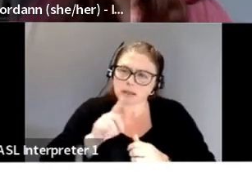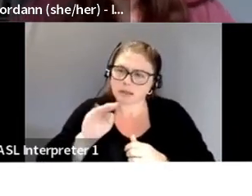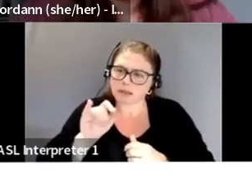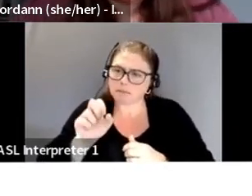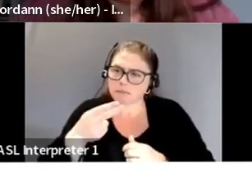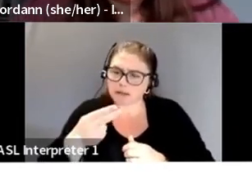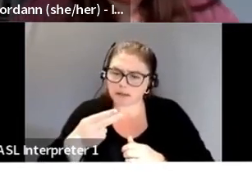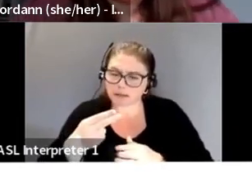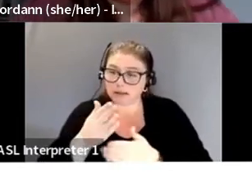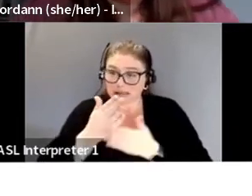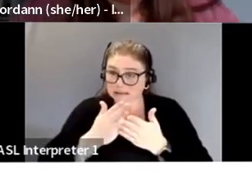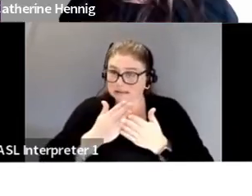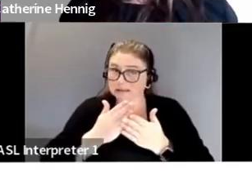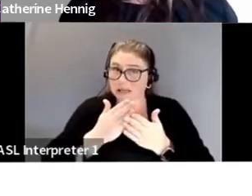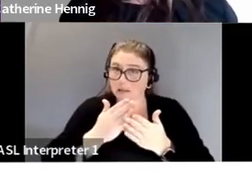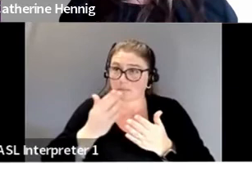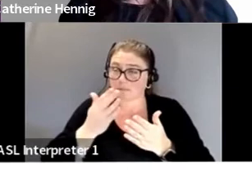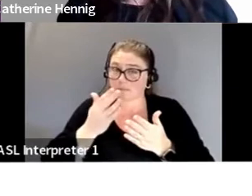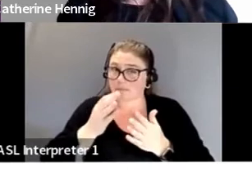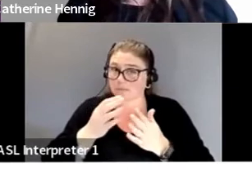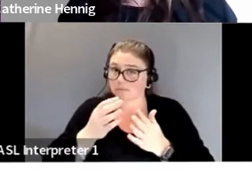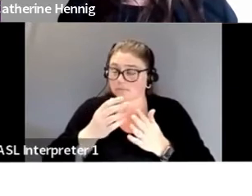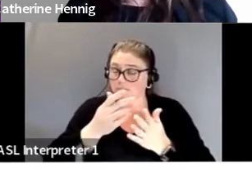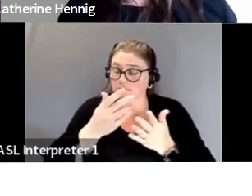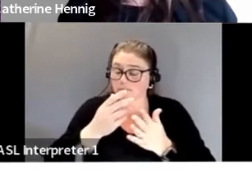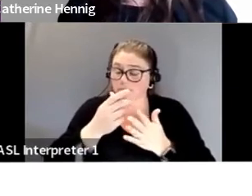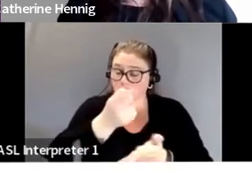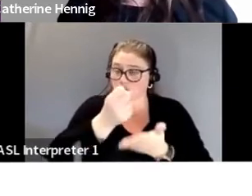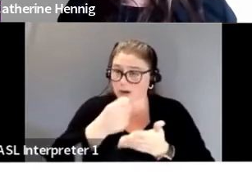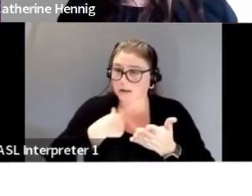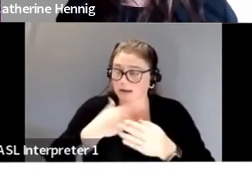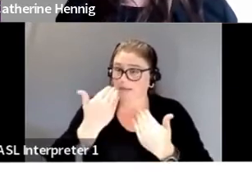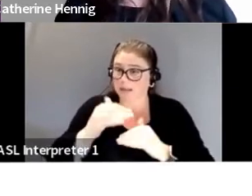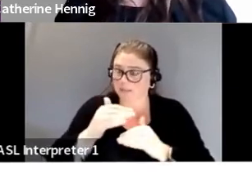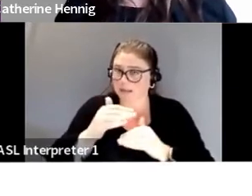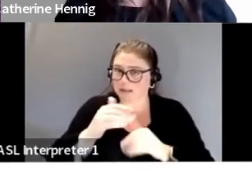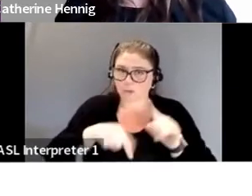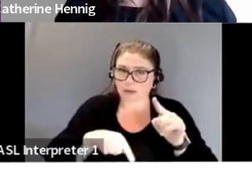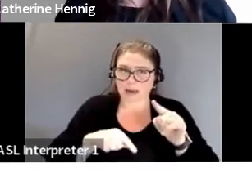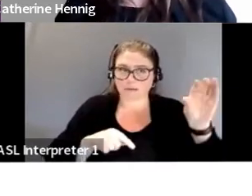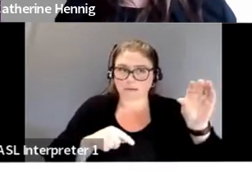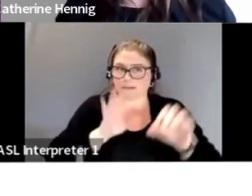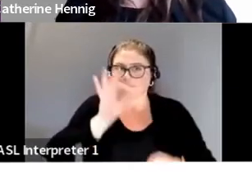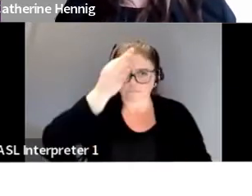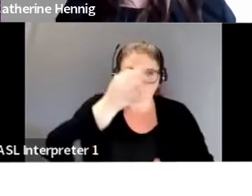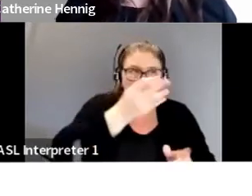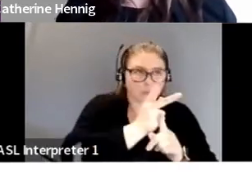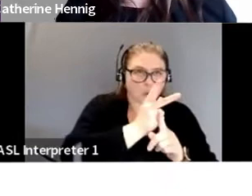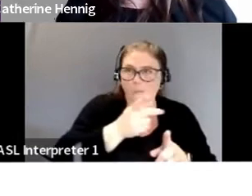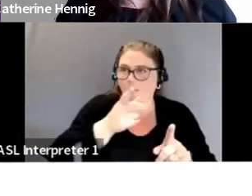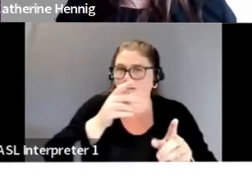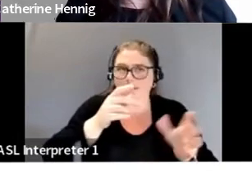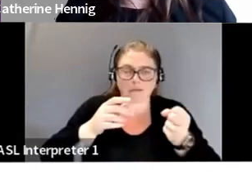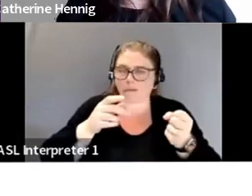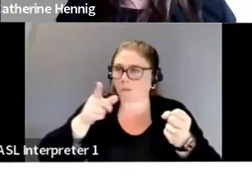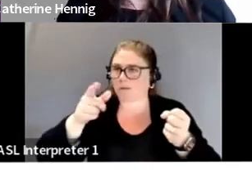stacking? Yeah, that's a really good question. So if you are going to be stacking grants, of course, you need to be mindful that you can't get more than 100%